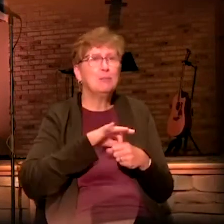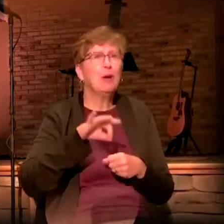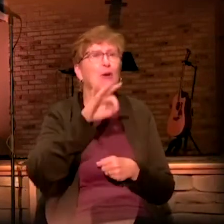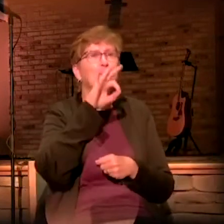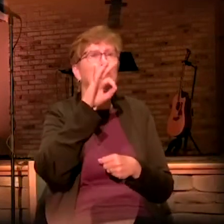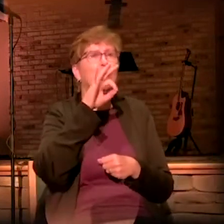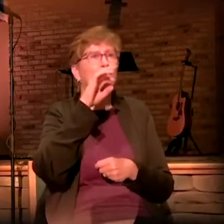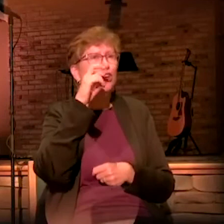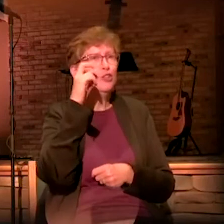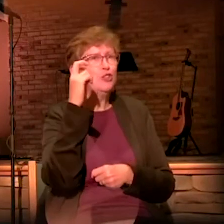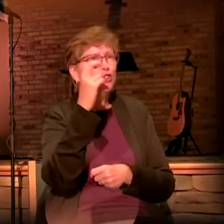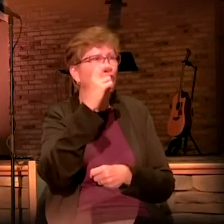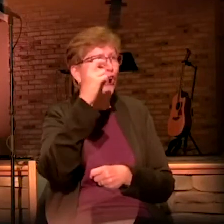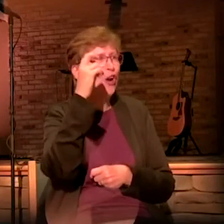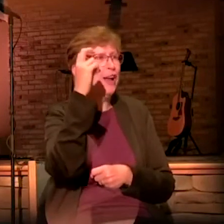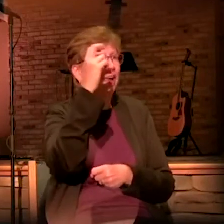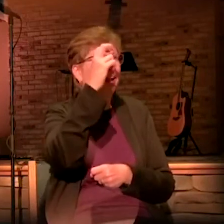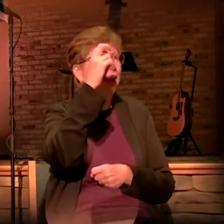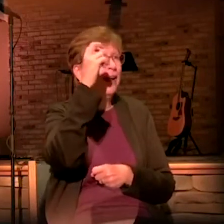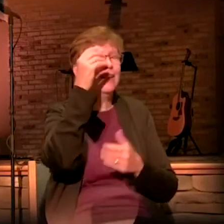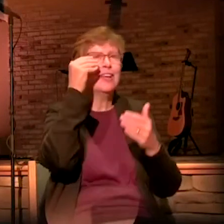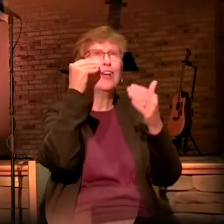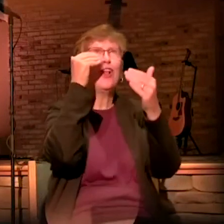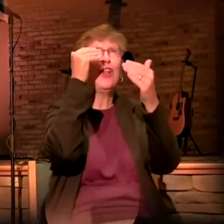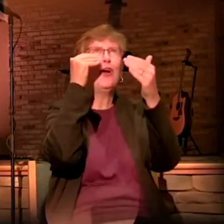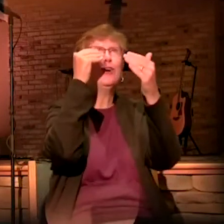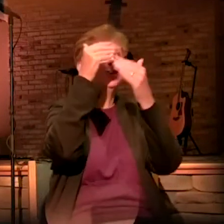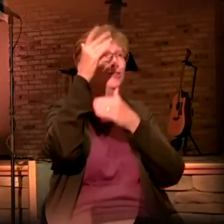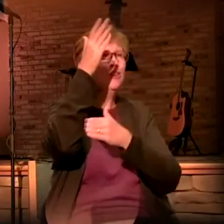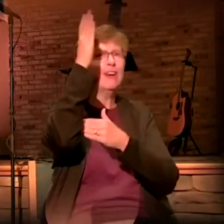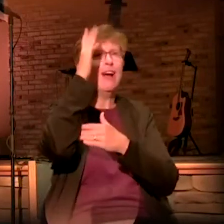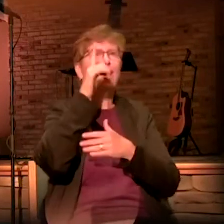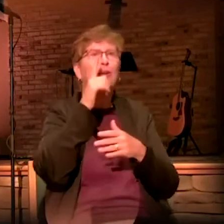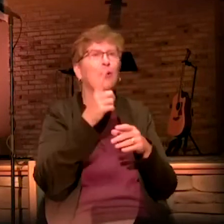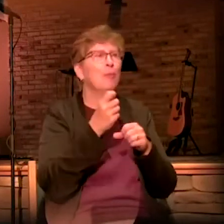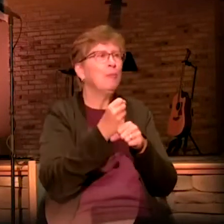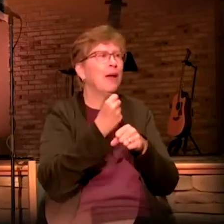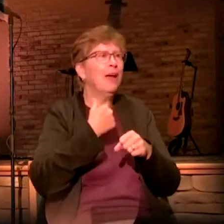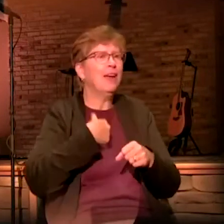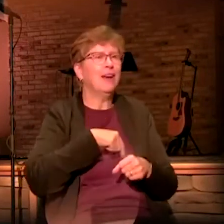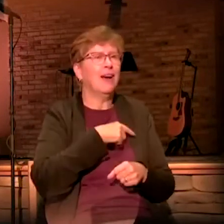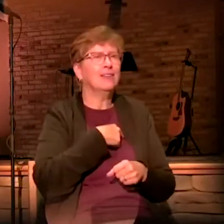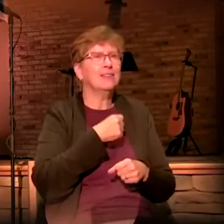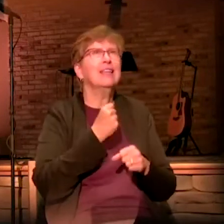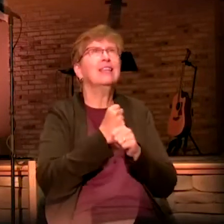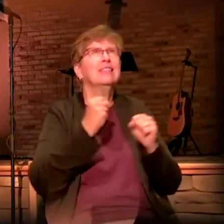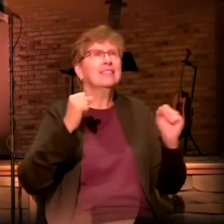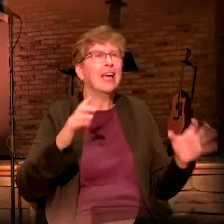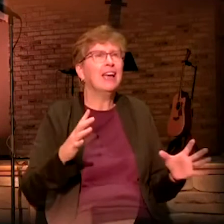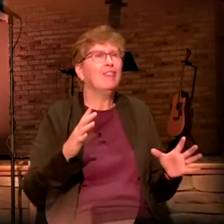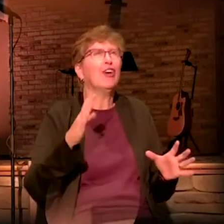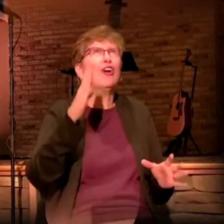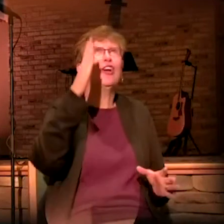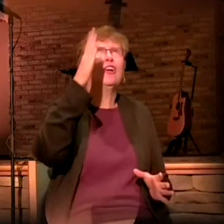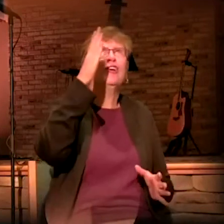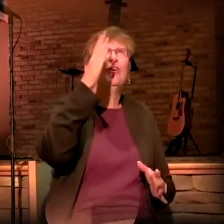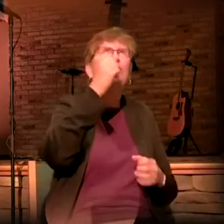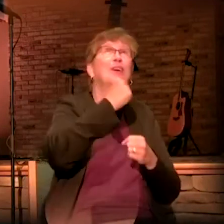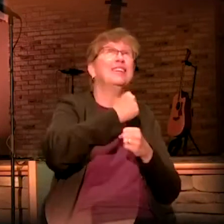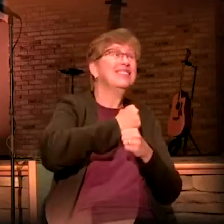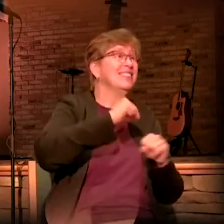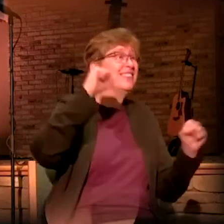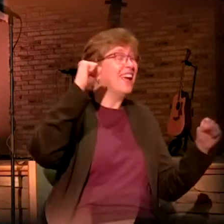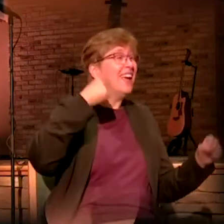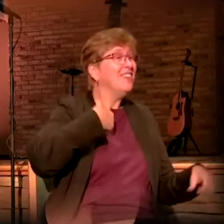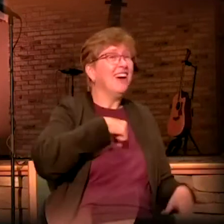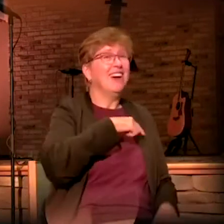wanting to draw closer to the God who made us, to the Savior who redeemed us. You need